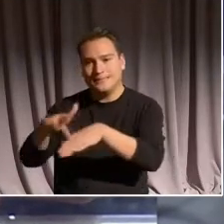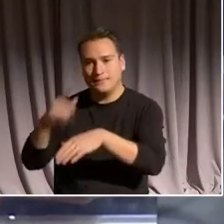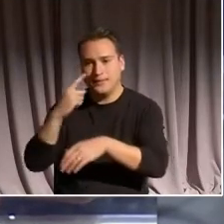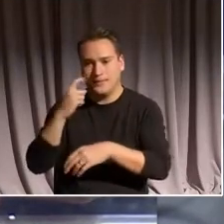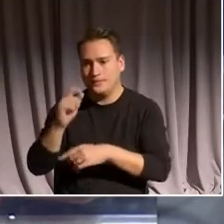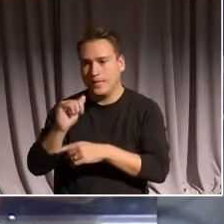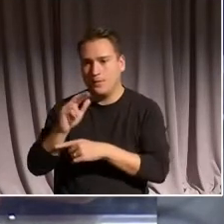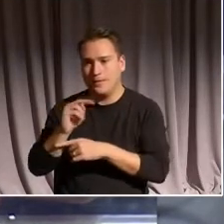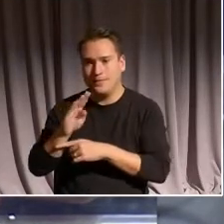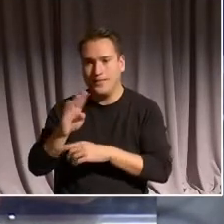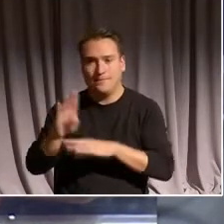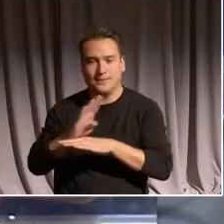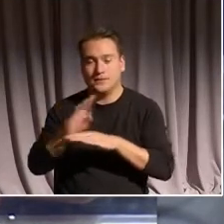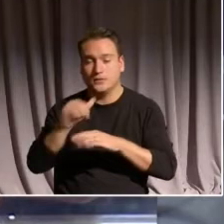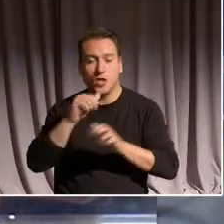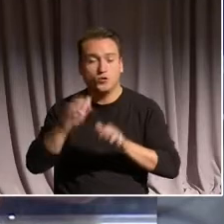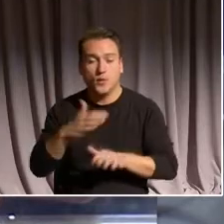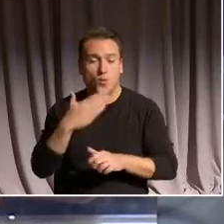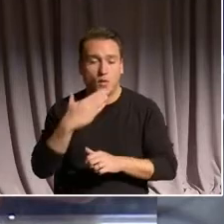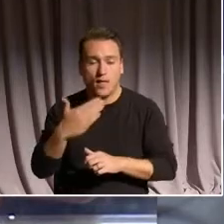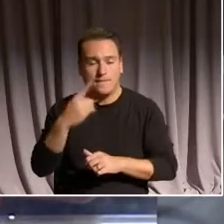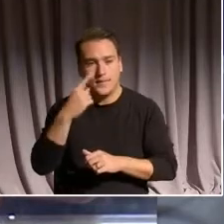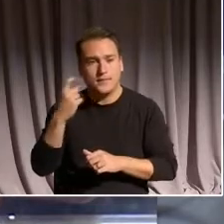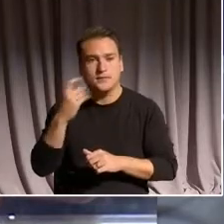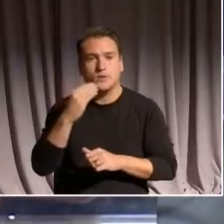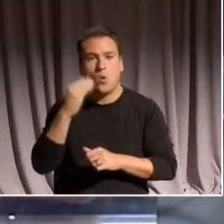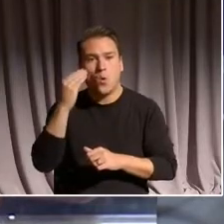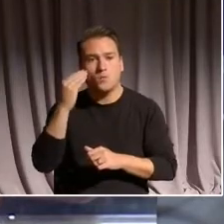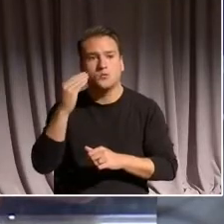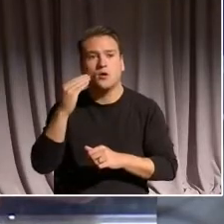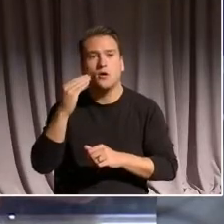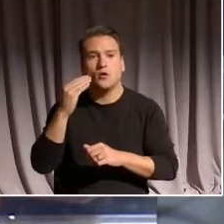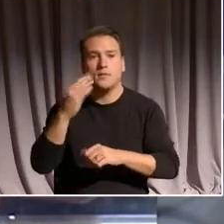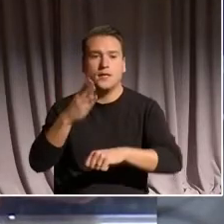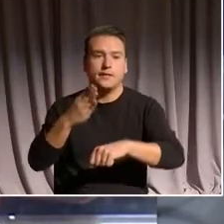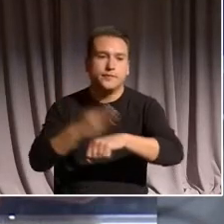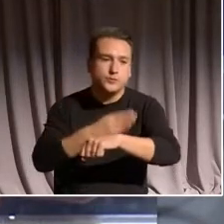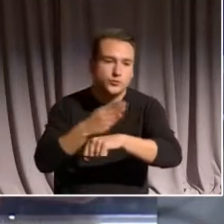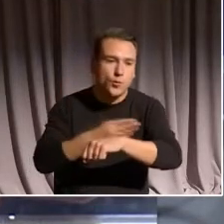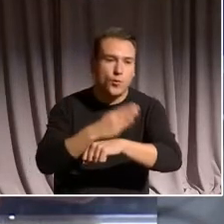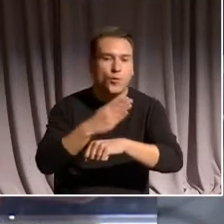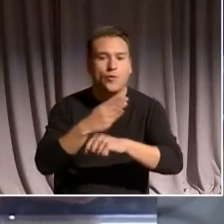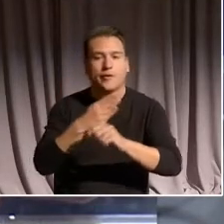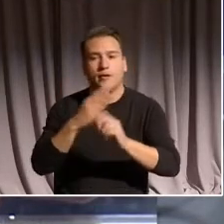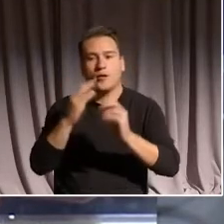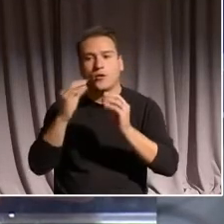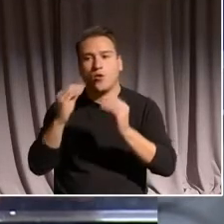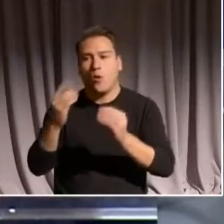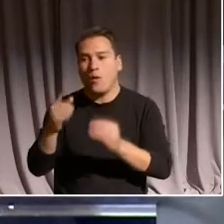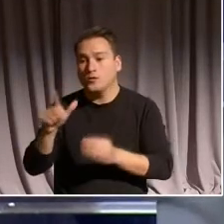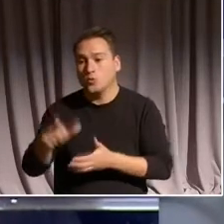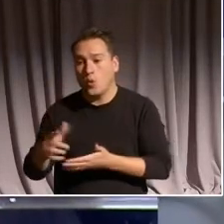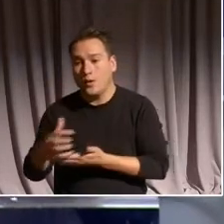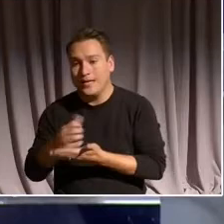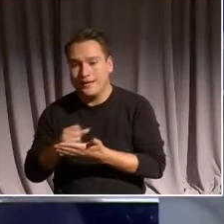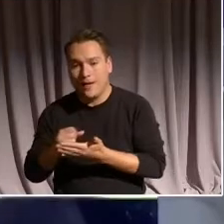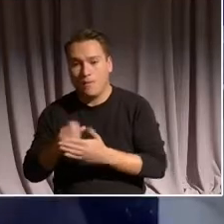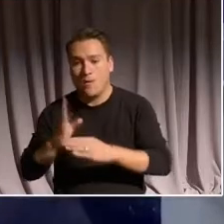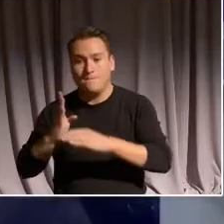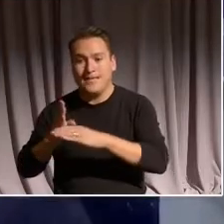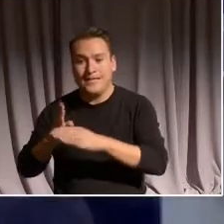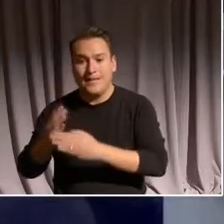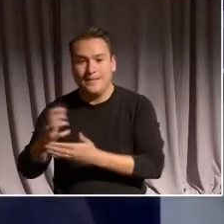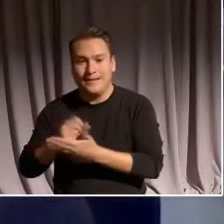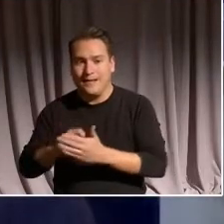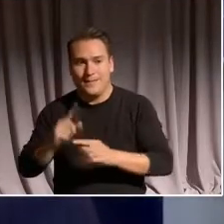that well. But because the homes have been restored and upgraded, nobody of low income or medium income